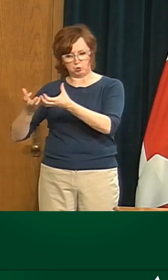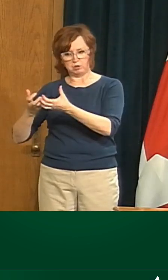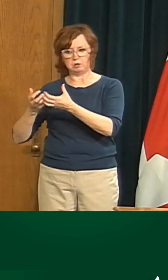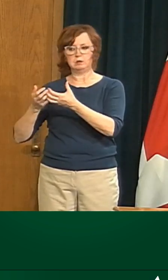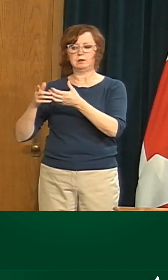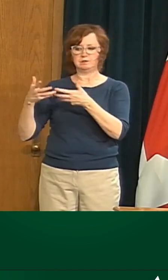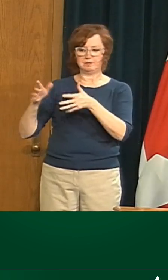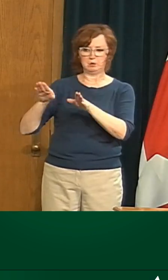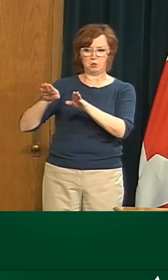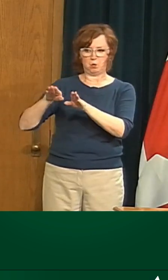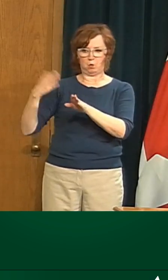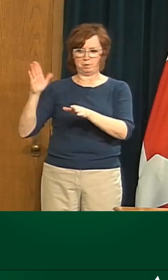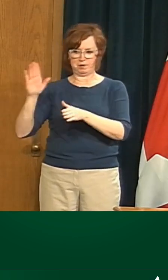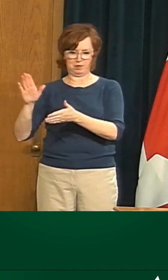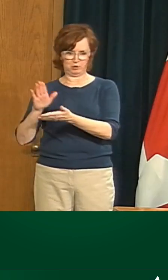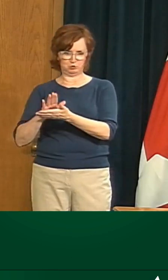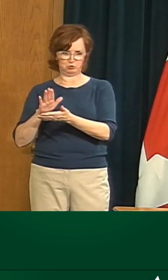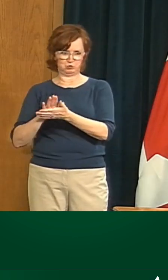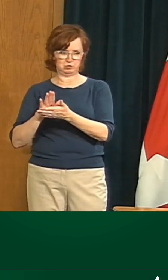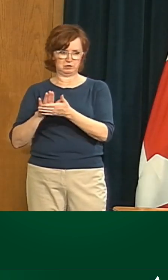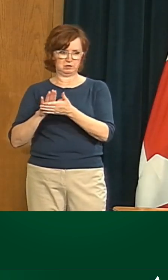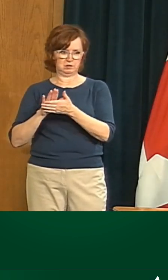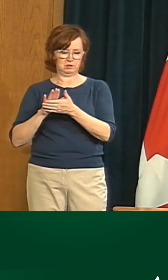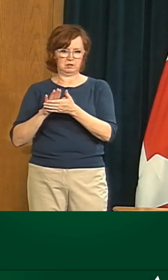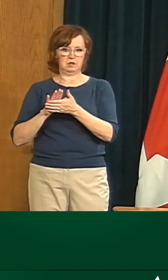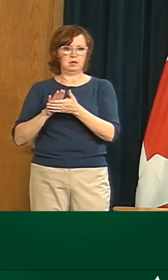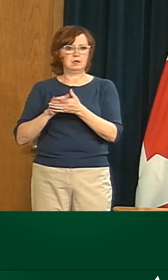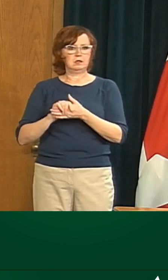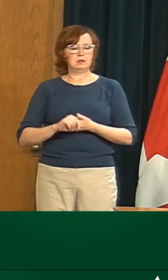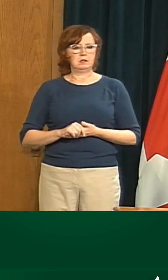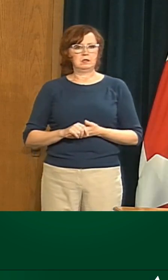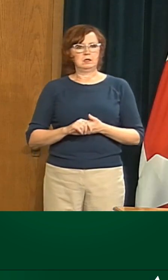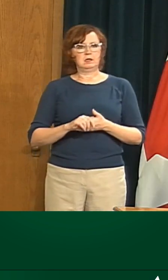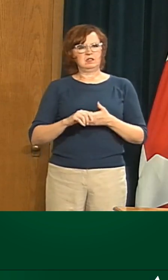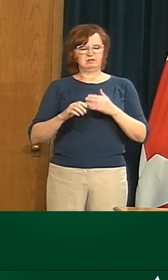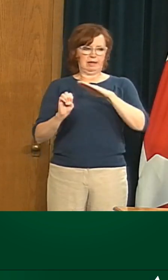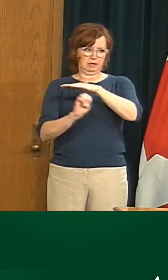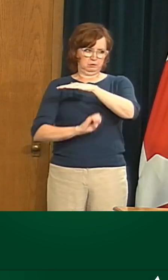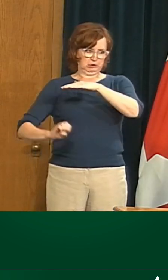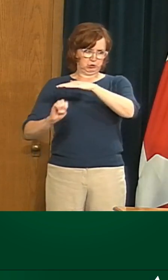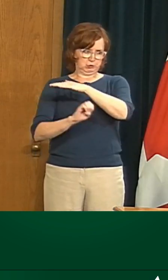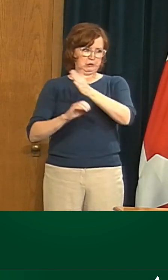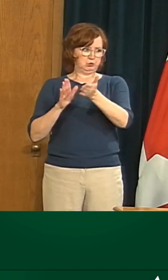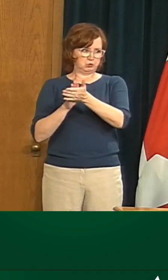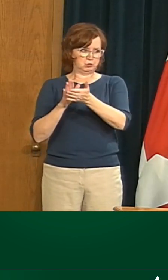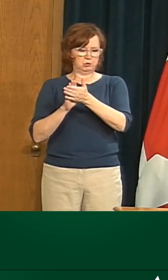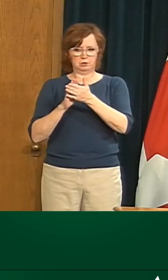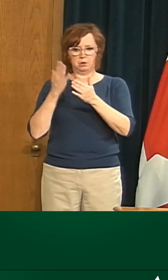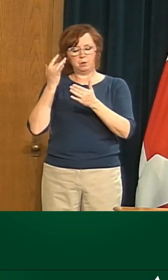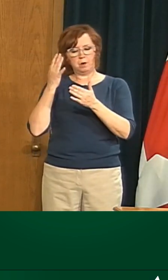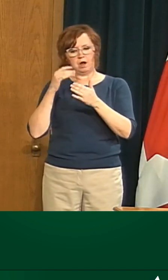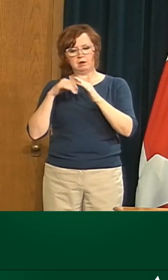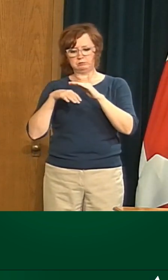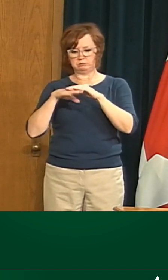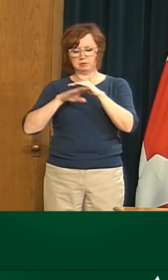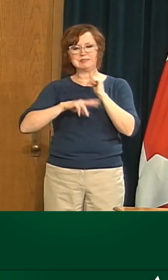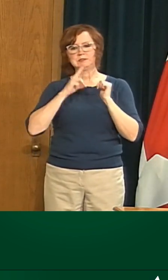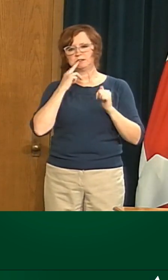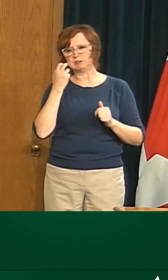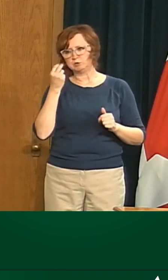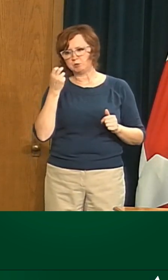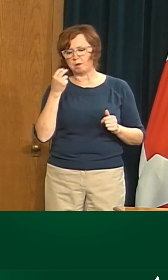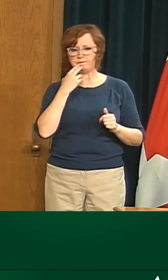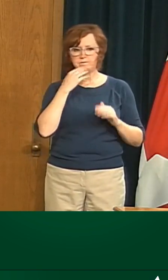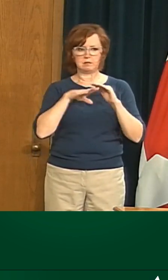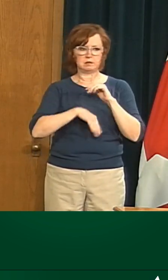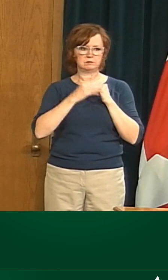opened schools up to, for example, elementary school level, aged 12 or 14, because there is an understanding that transmission may